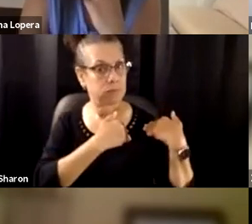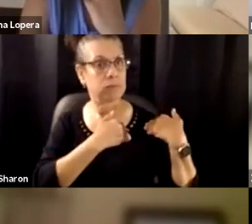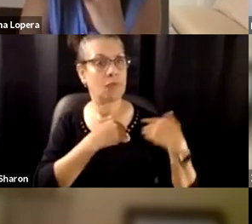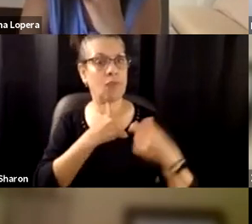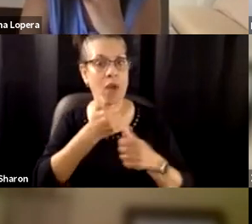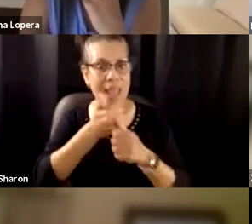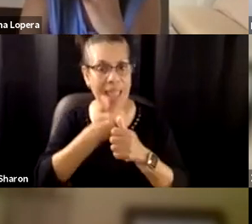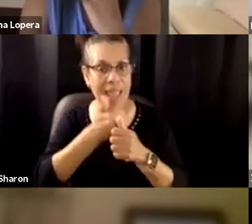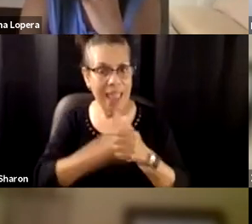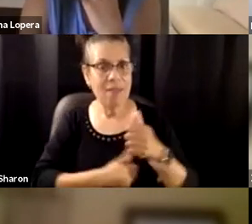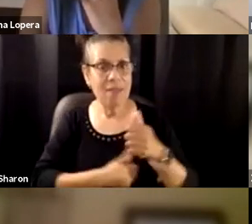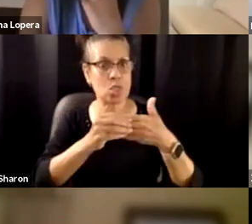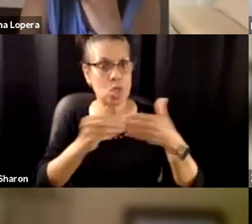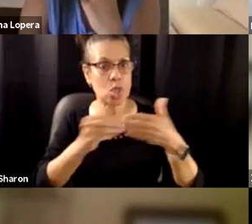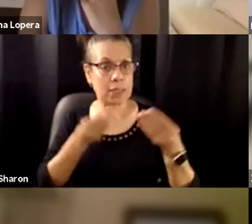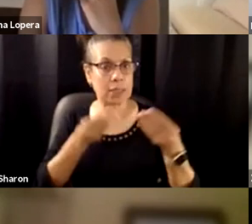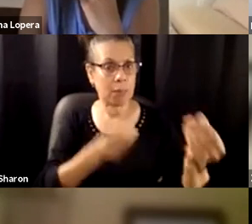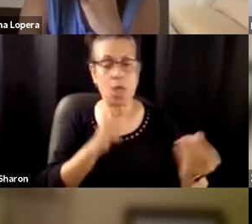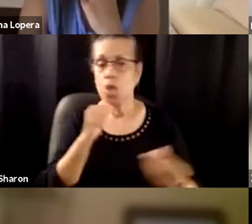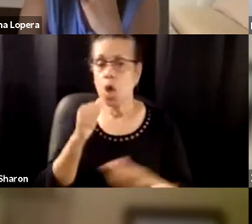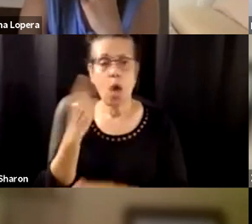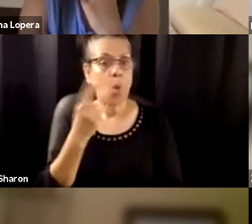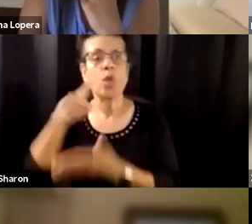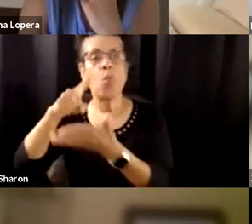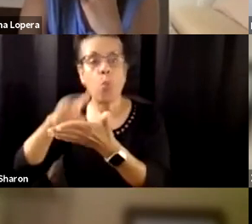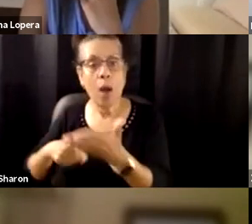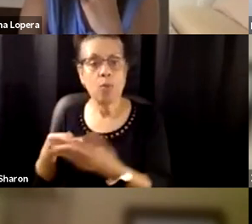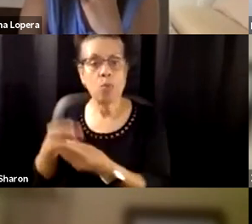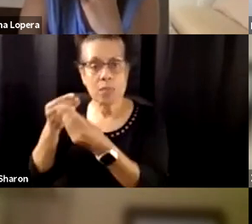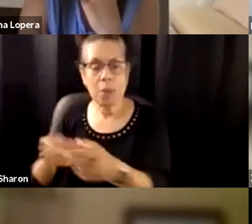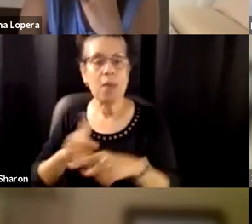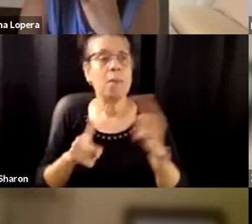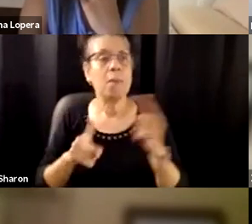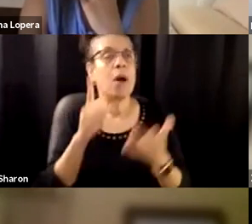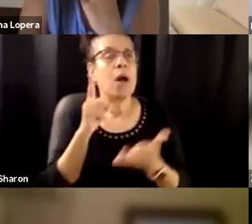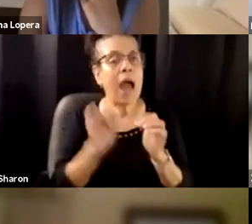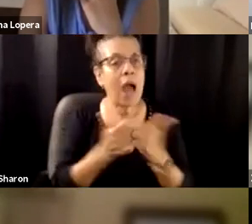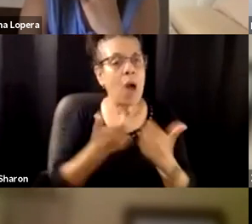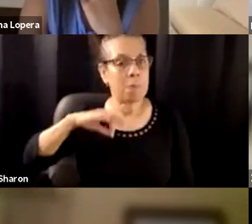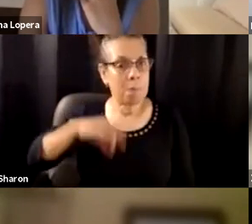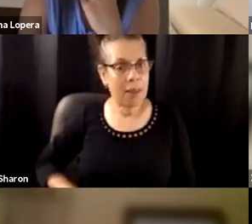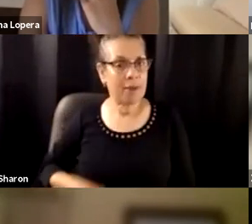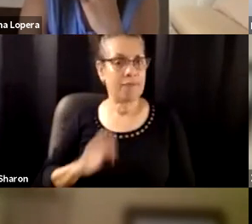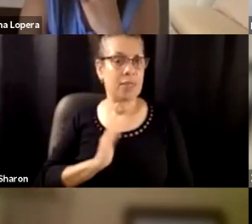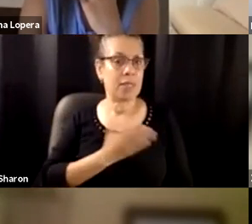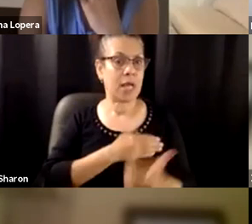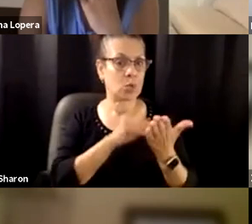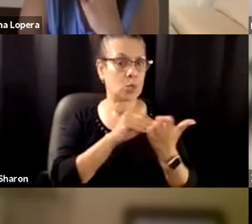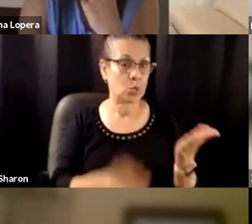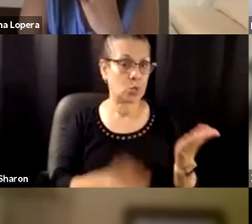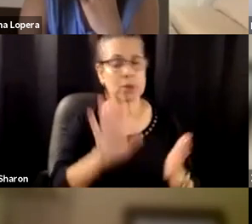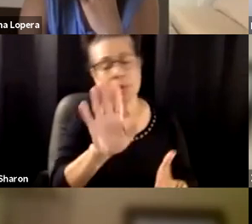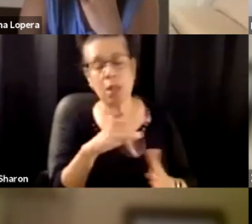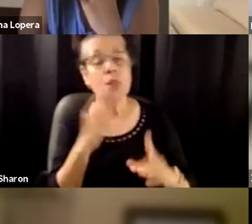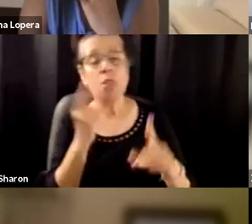spent um and not just saying what we spent it on but what that accomplished for our students and what goals we were able to meet so it's a lot